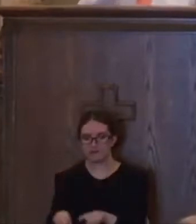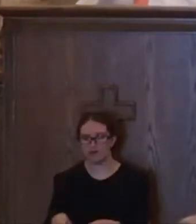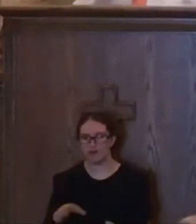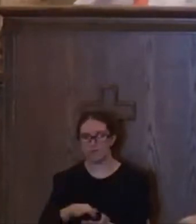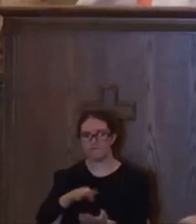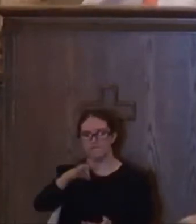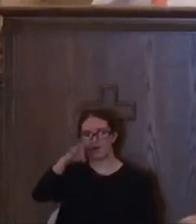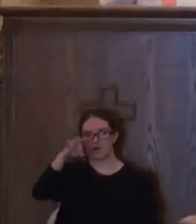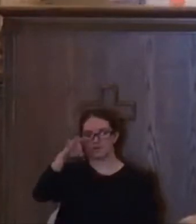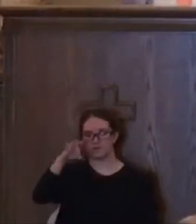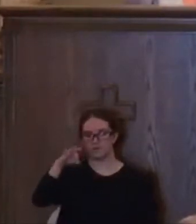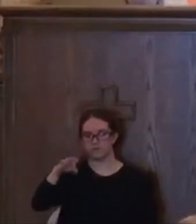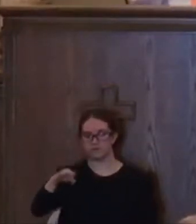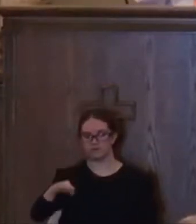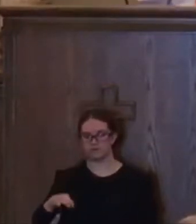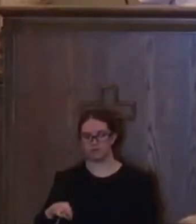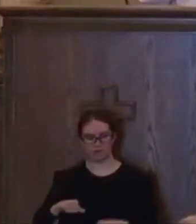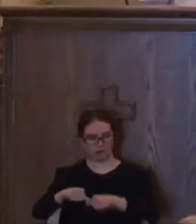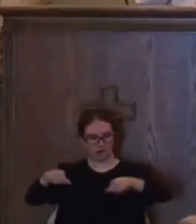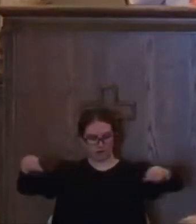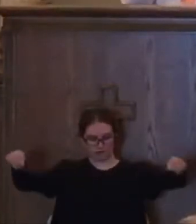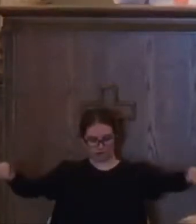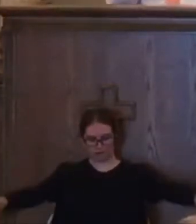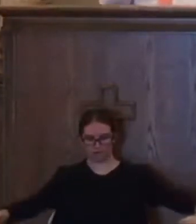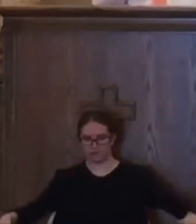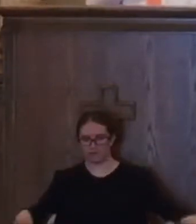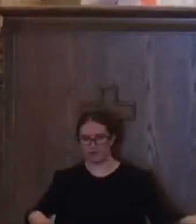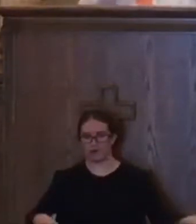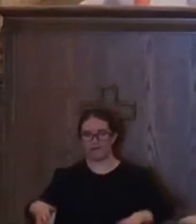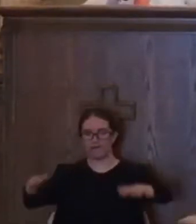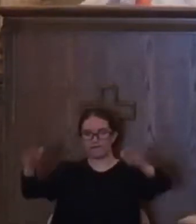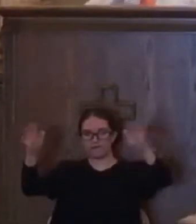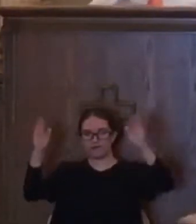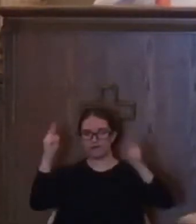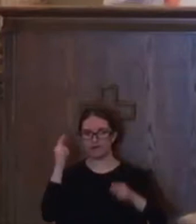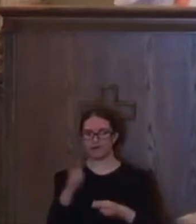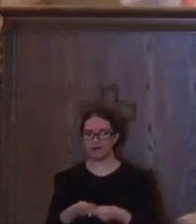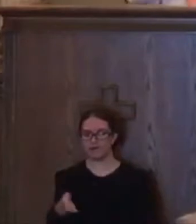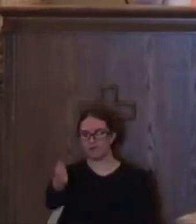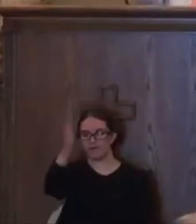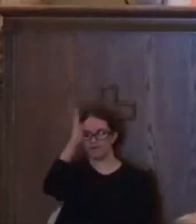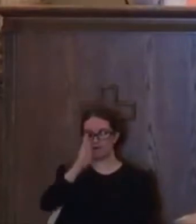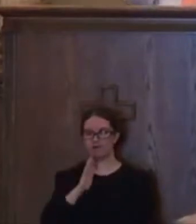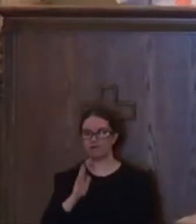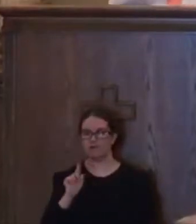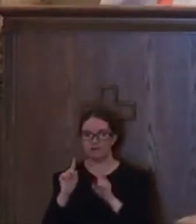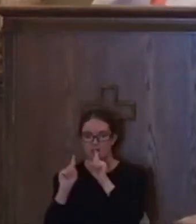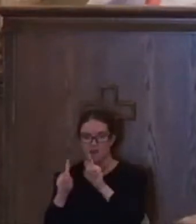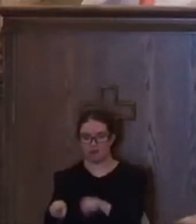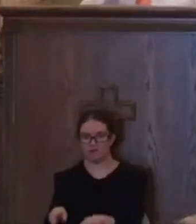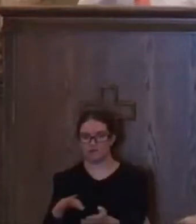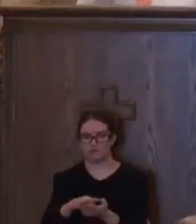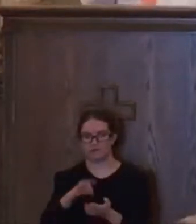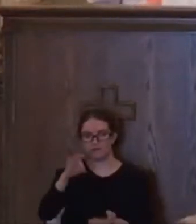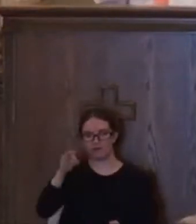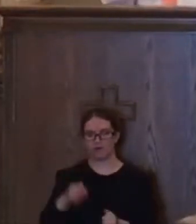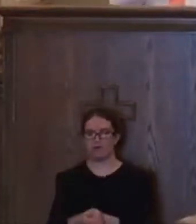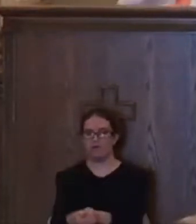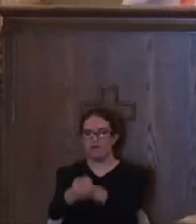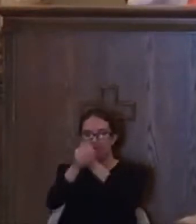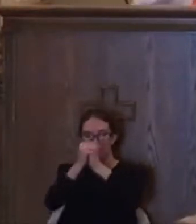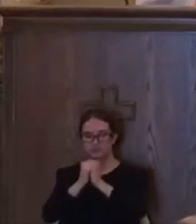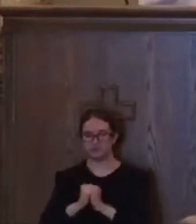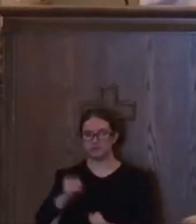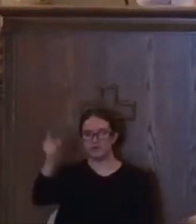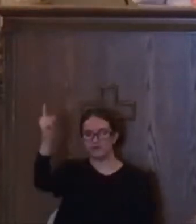be found in being at an altar and lifting up the name of God. The answer is going to be found in worshiping